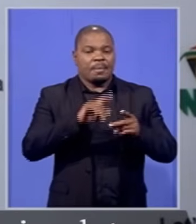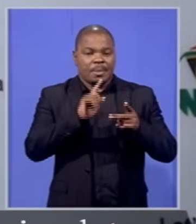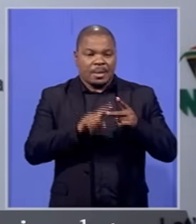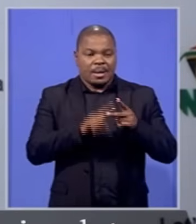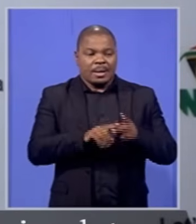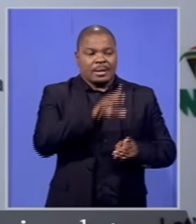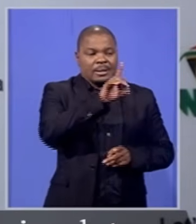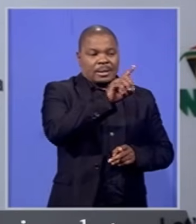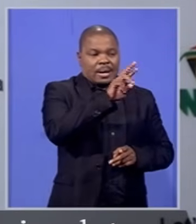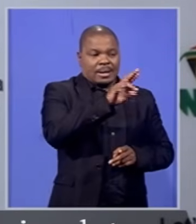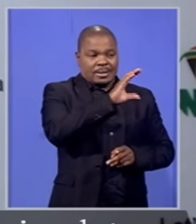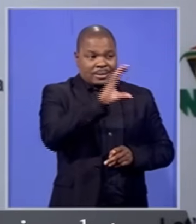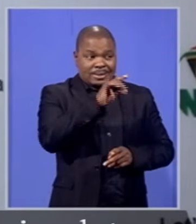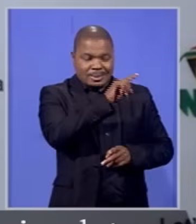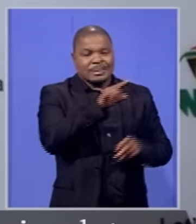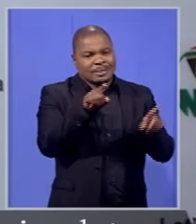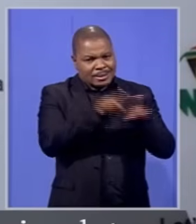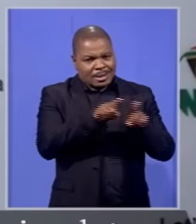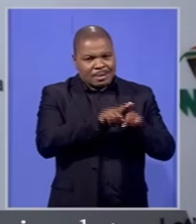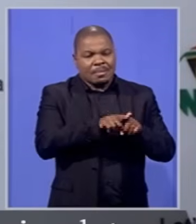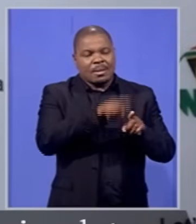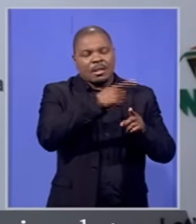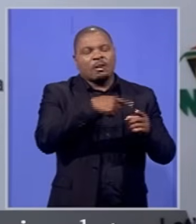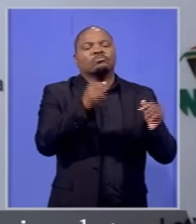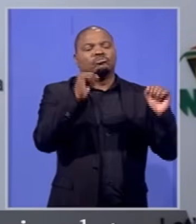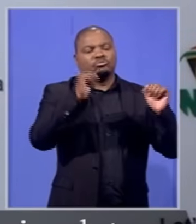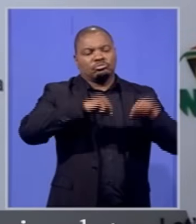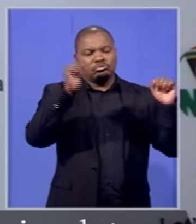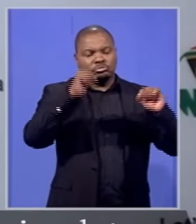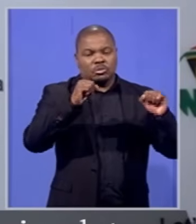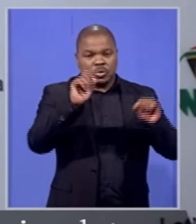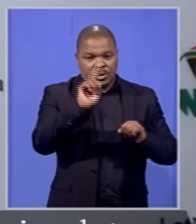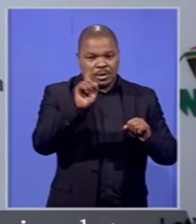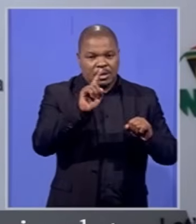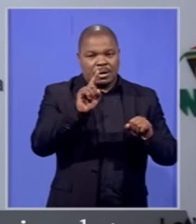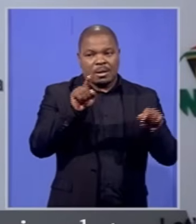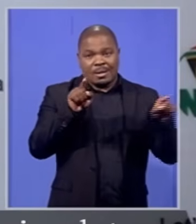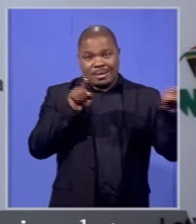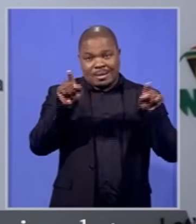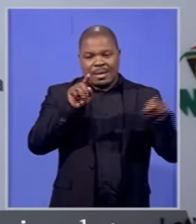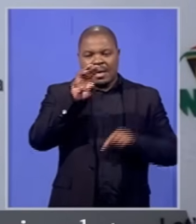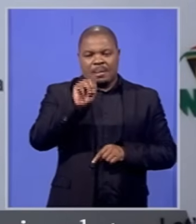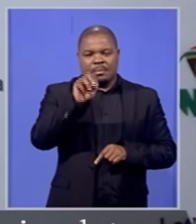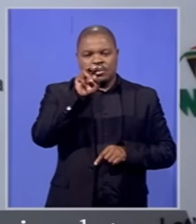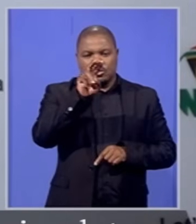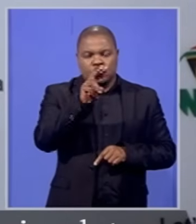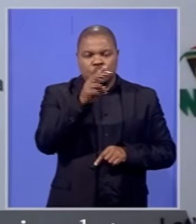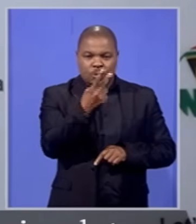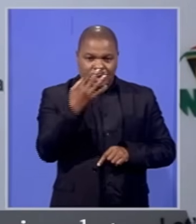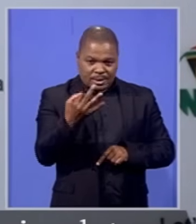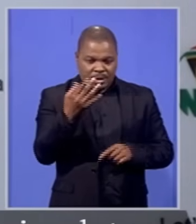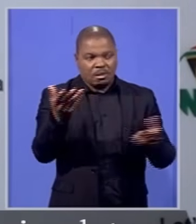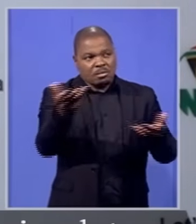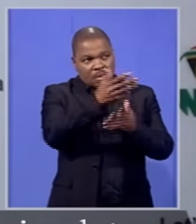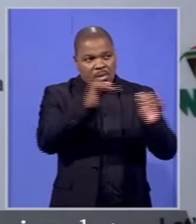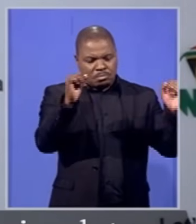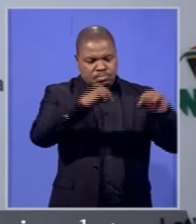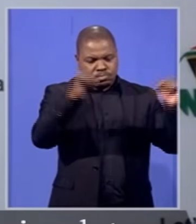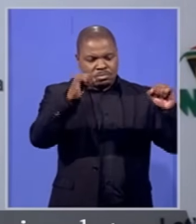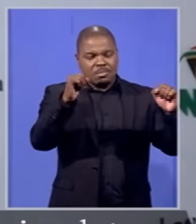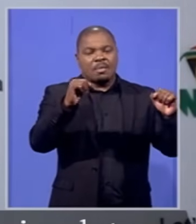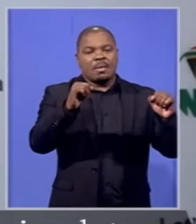to sign also an undertaking with M23. So we are withdrawing now